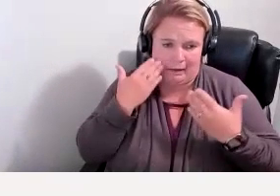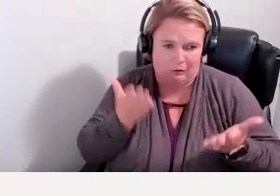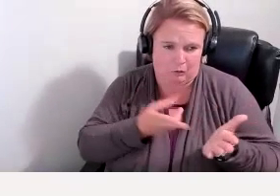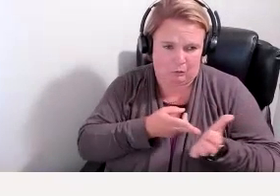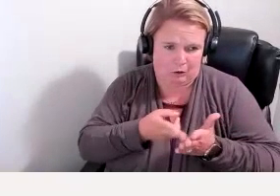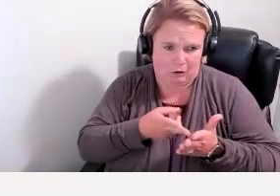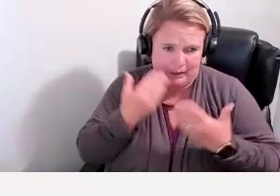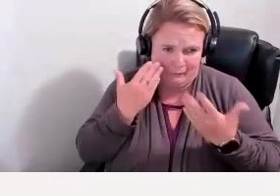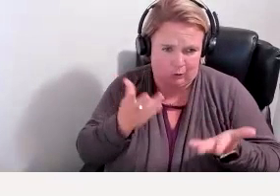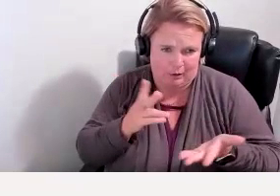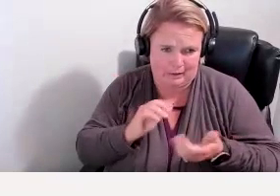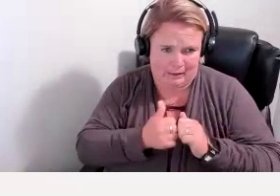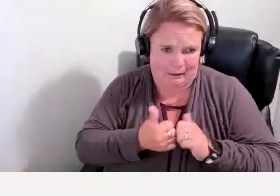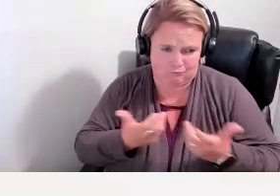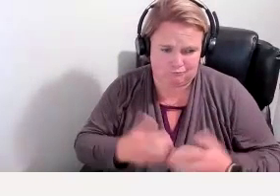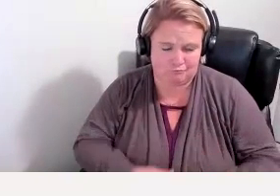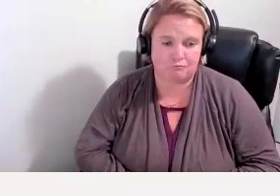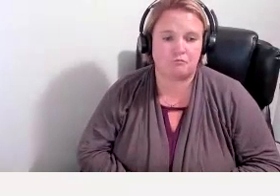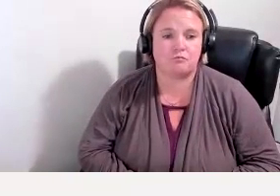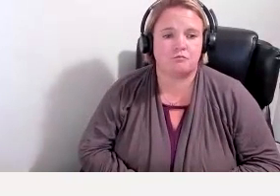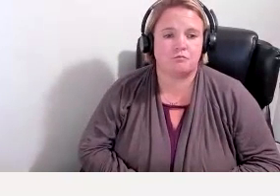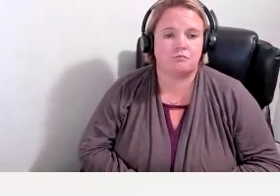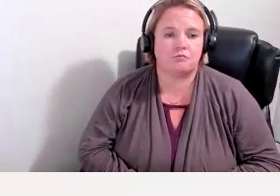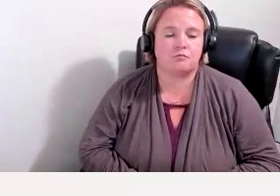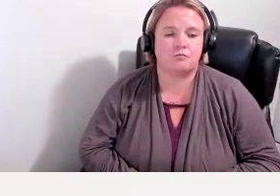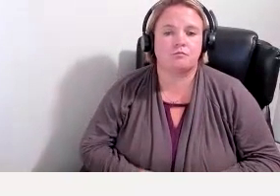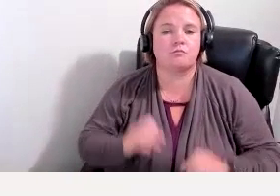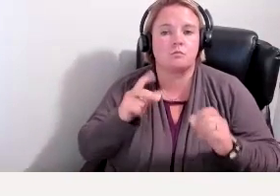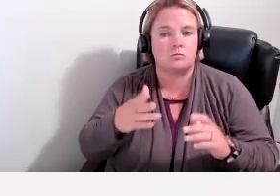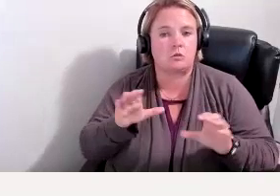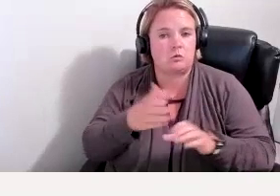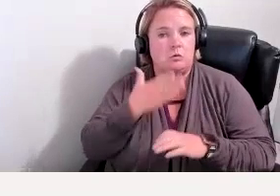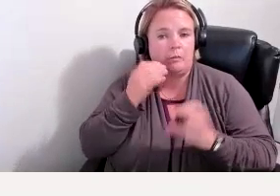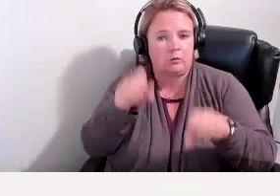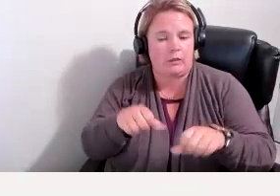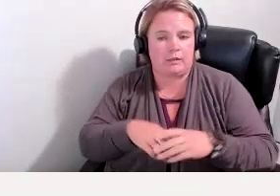I really don't know how they would do that. So again, we're going to do the best we can.